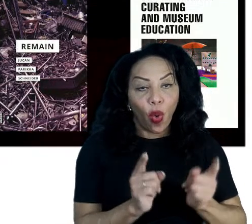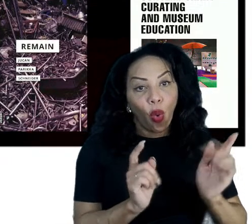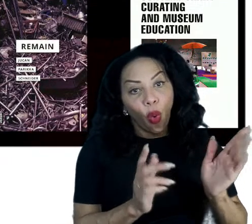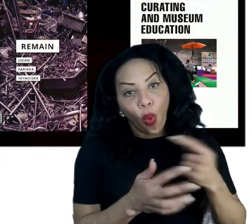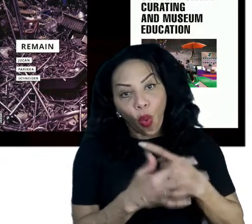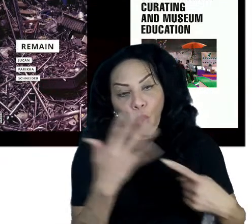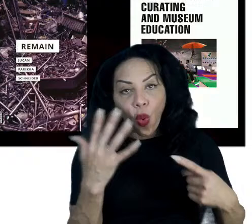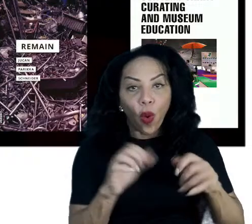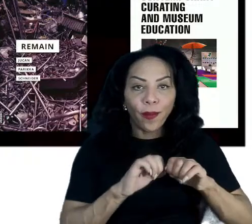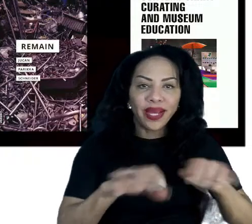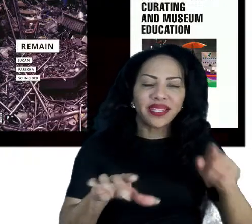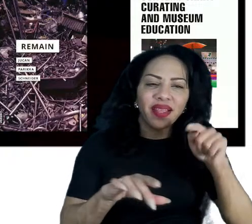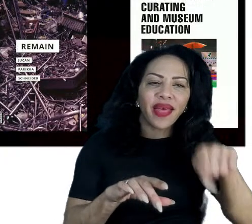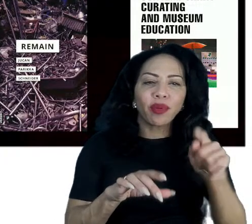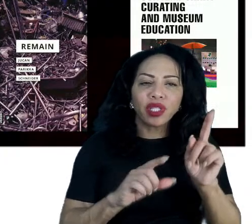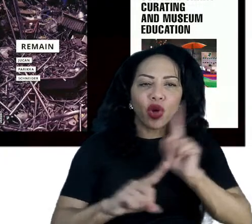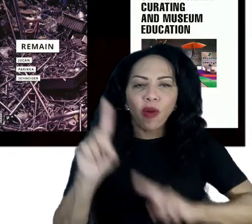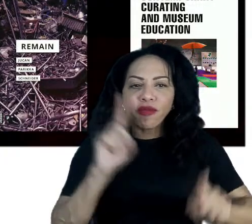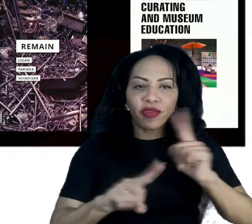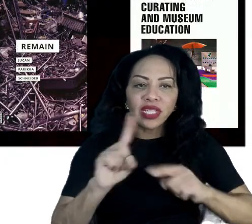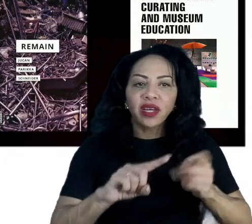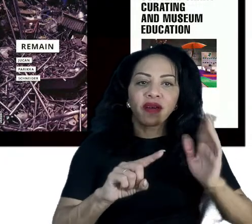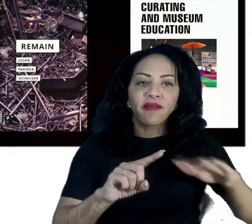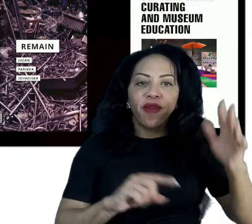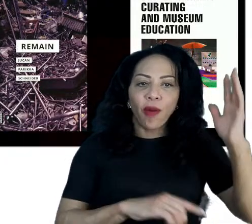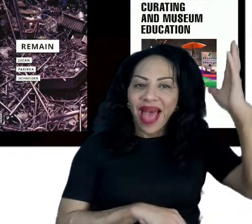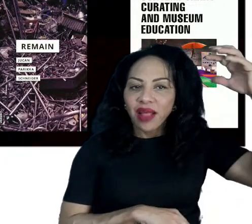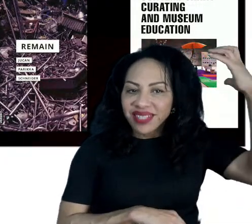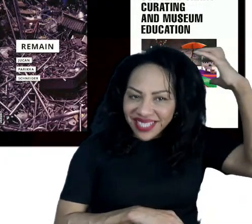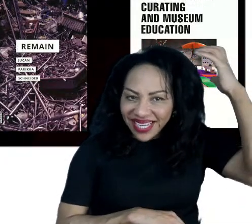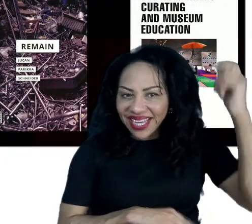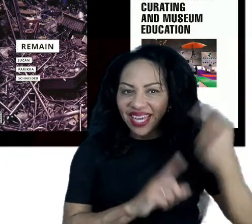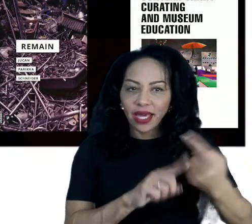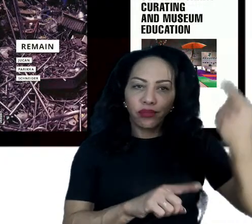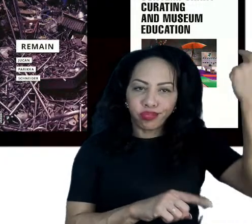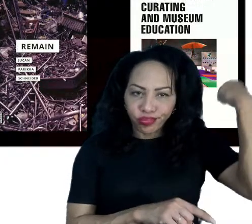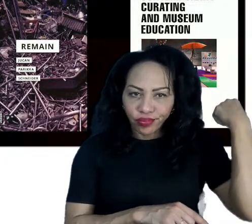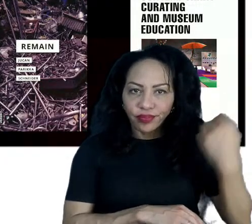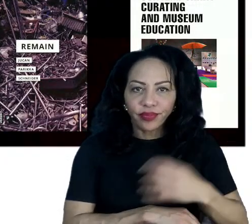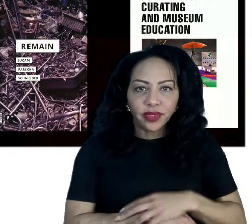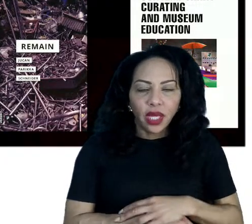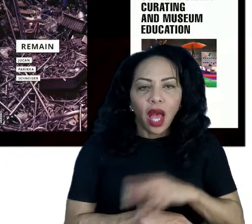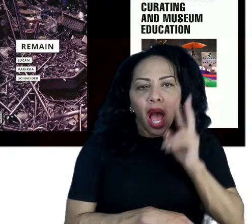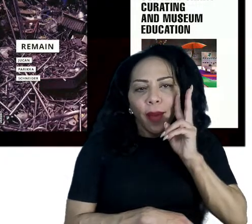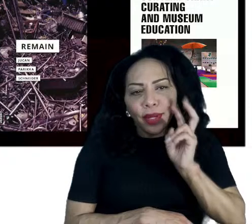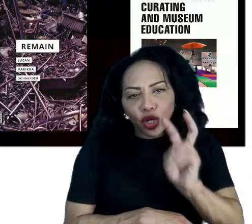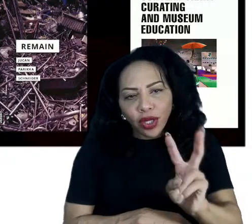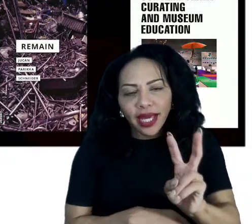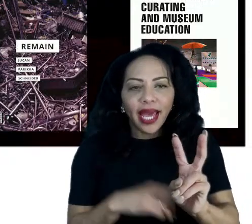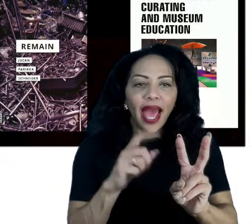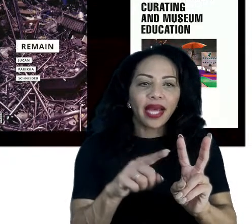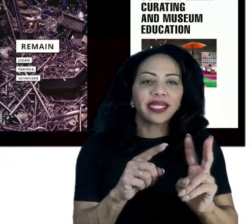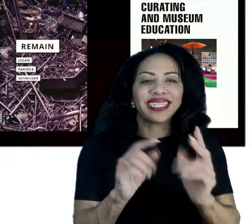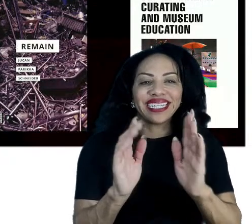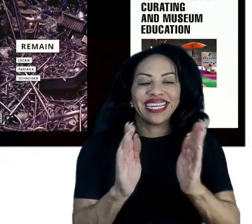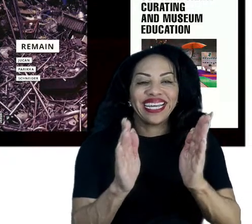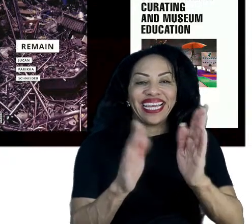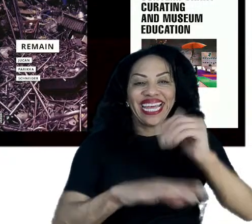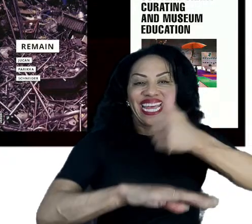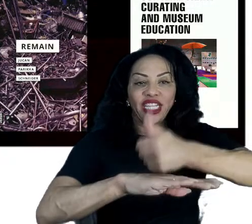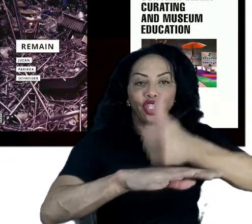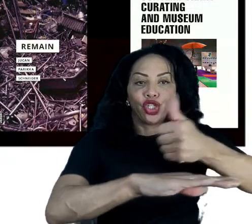in 2013. It's brilliant. I've also been looking more generally at institutions, performing institutions, how institutions